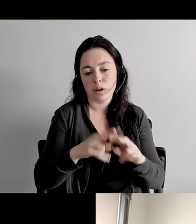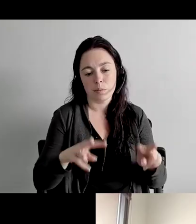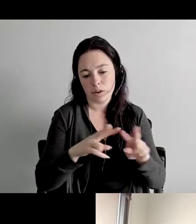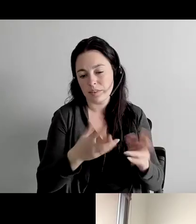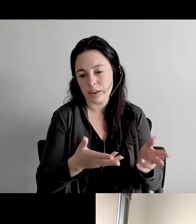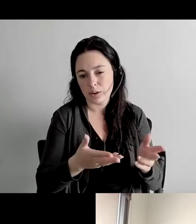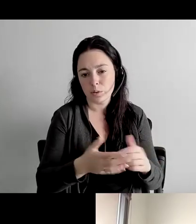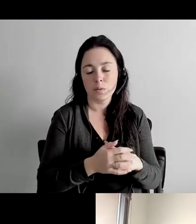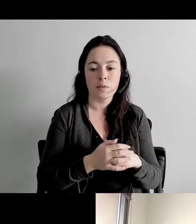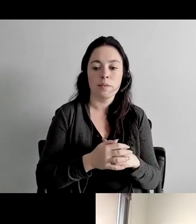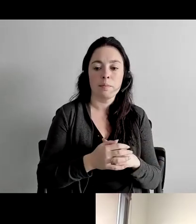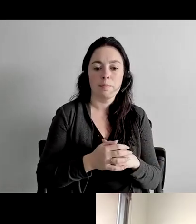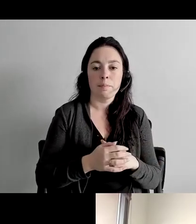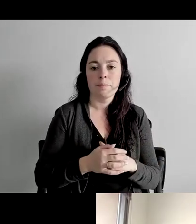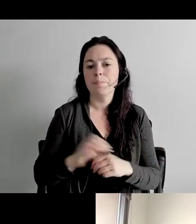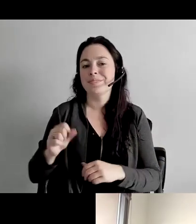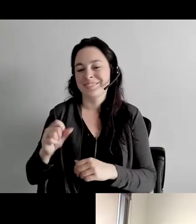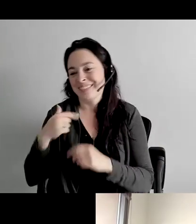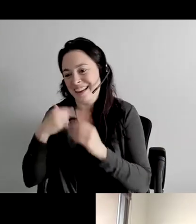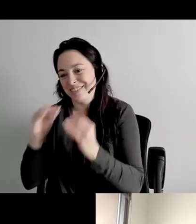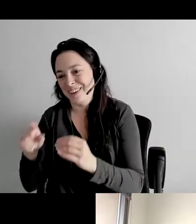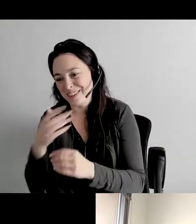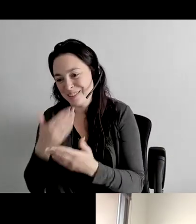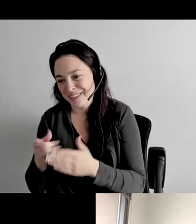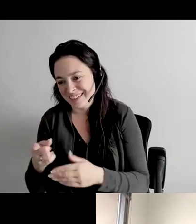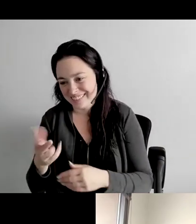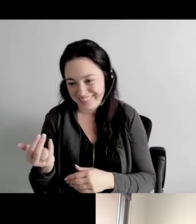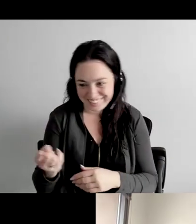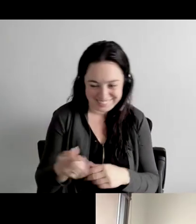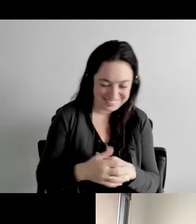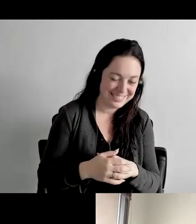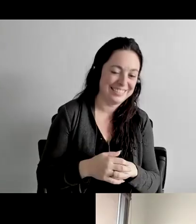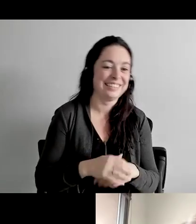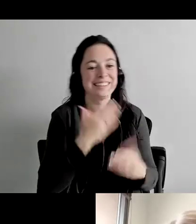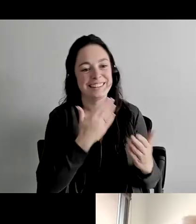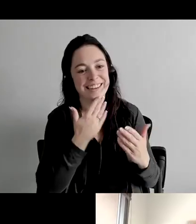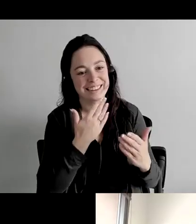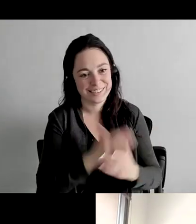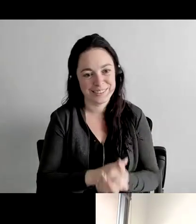So I've taught you well. Thank you.